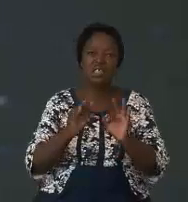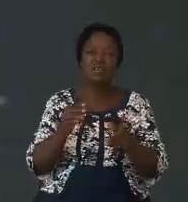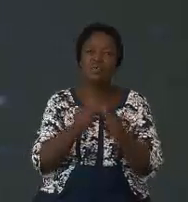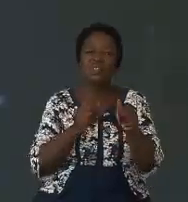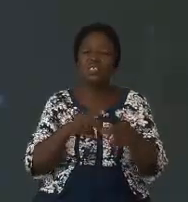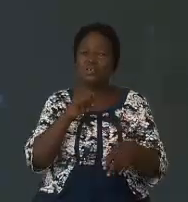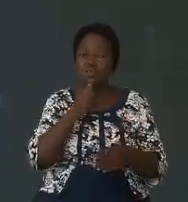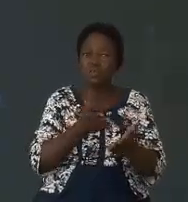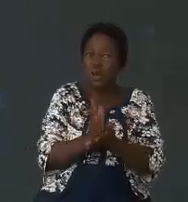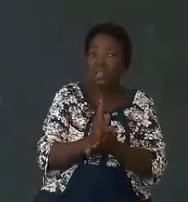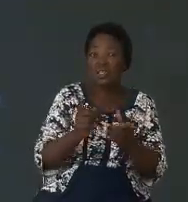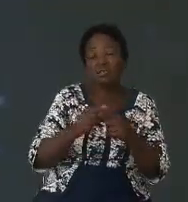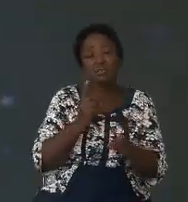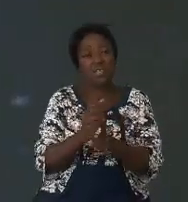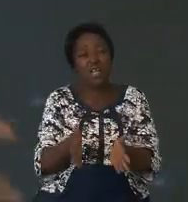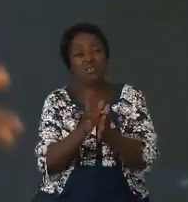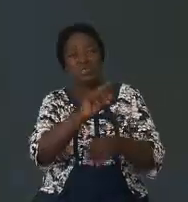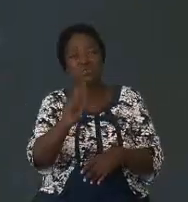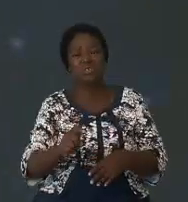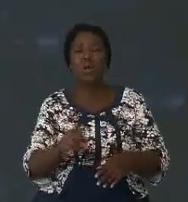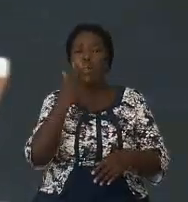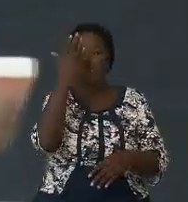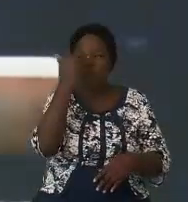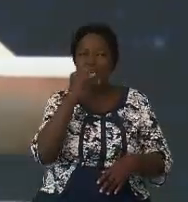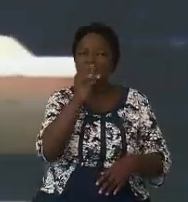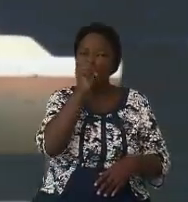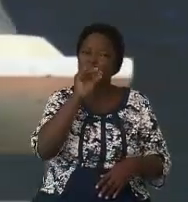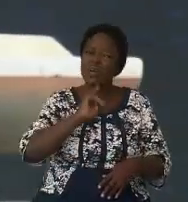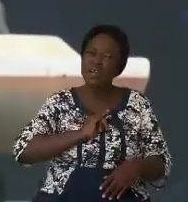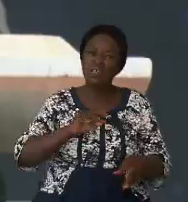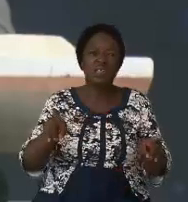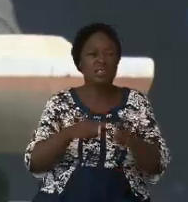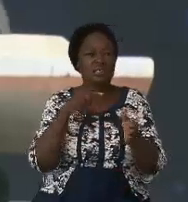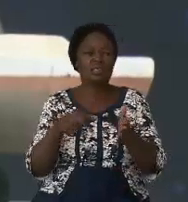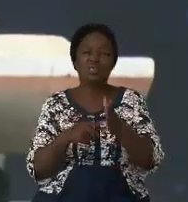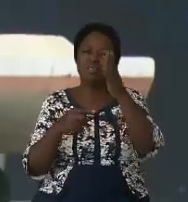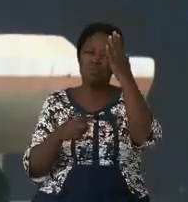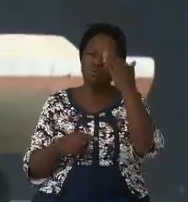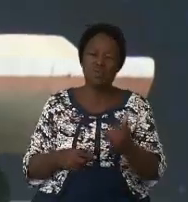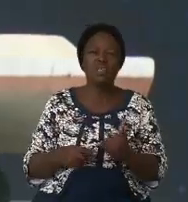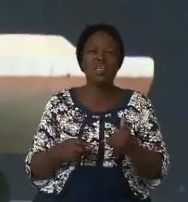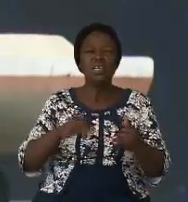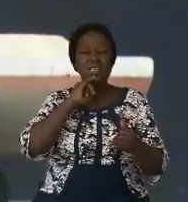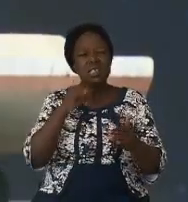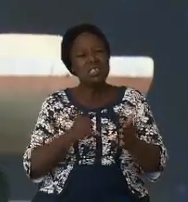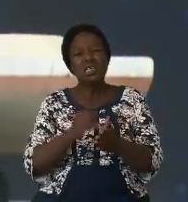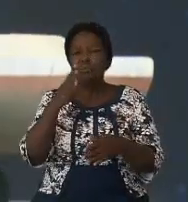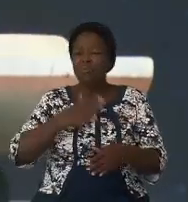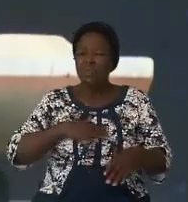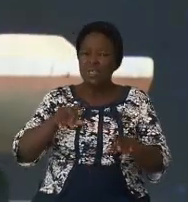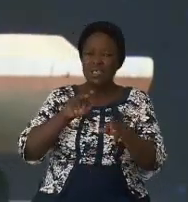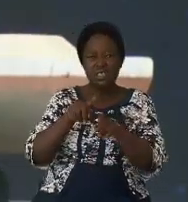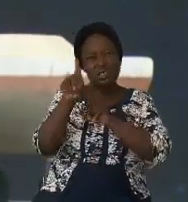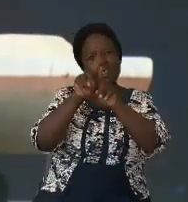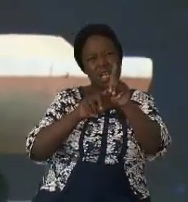is upside down. Why am I like this? And why is it? Is it my stars? Is it my